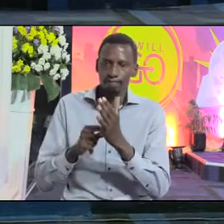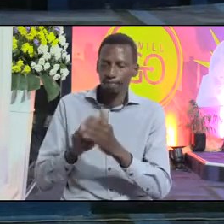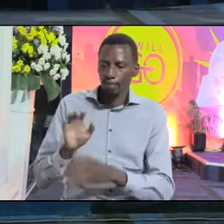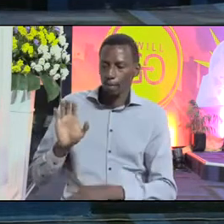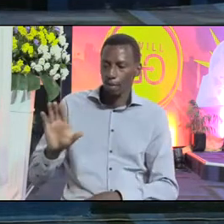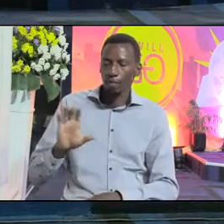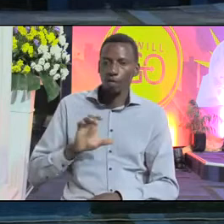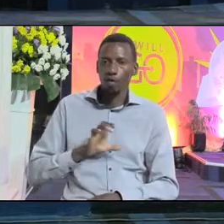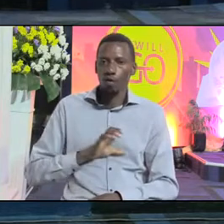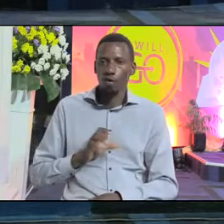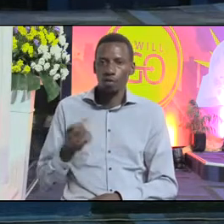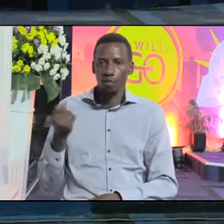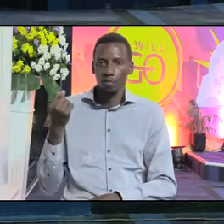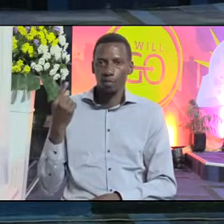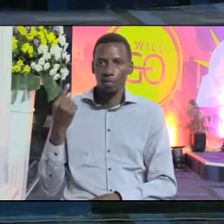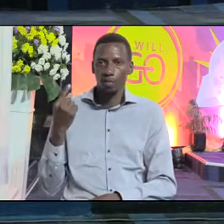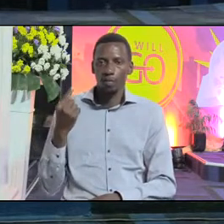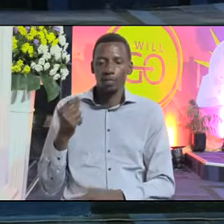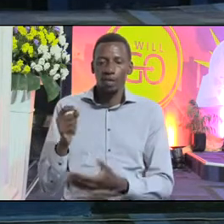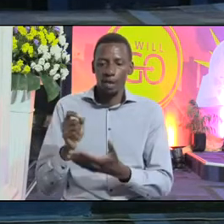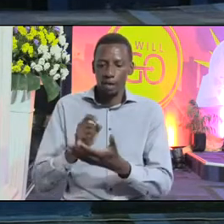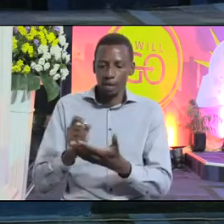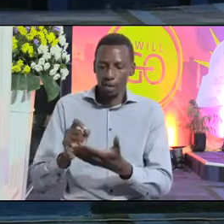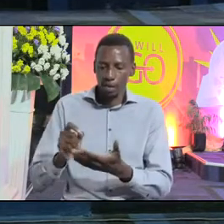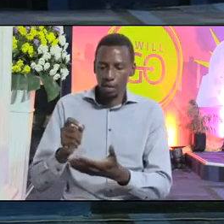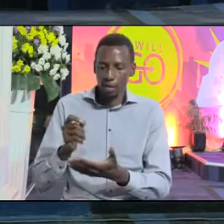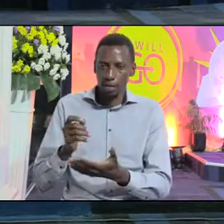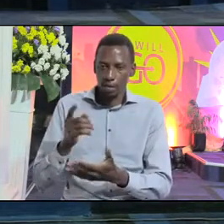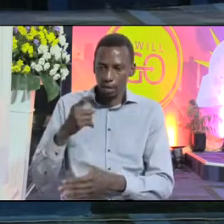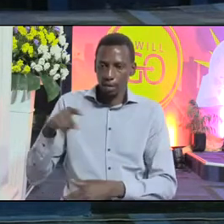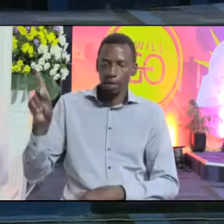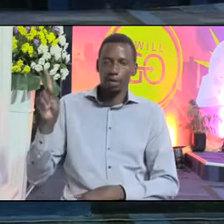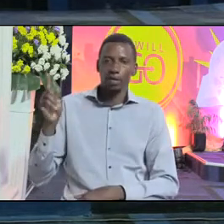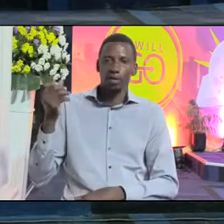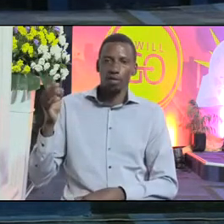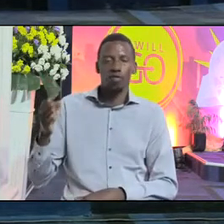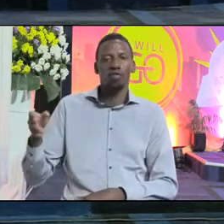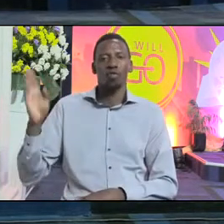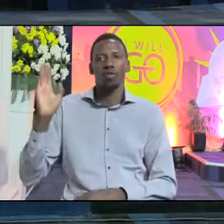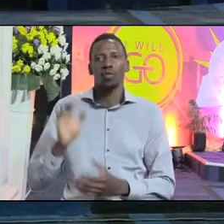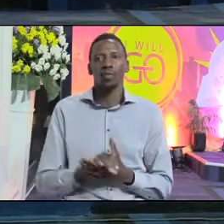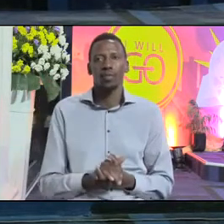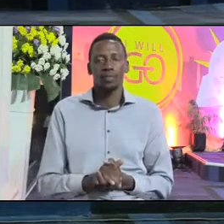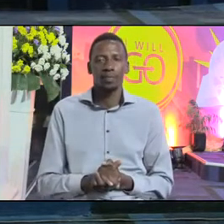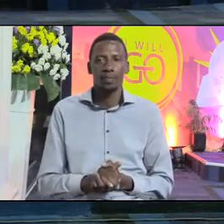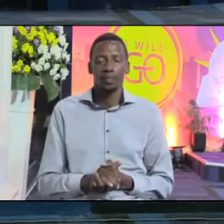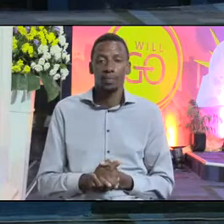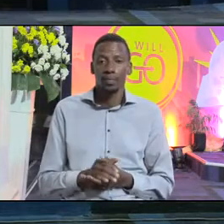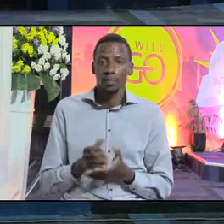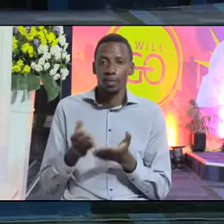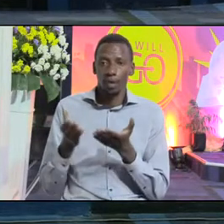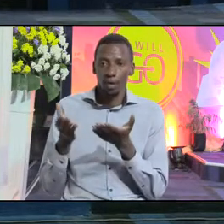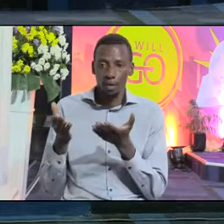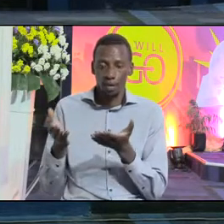own understanding of the righteousness of God.